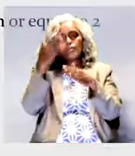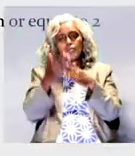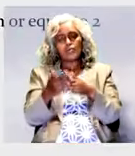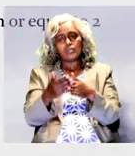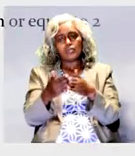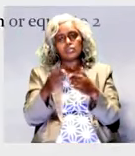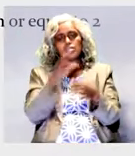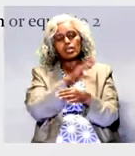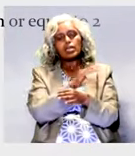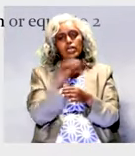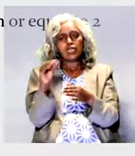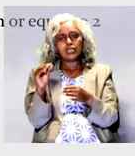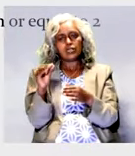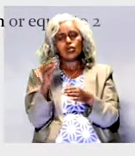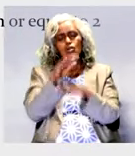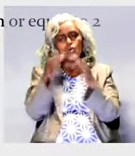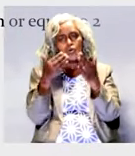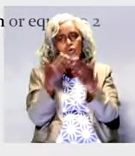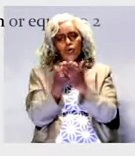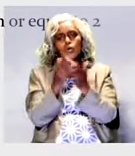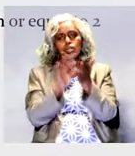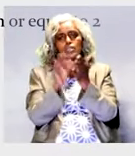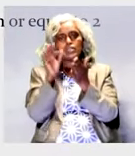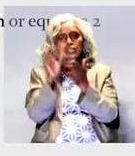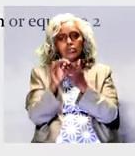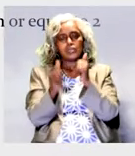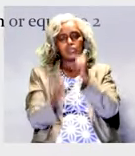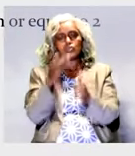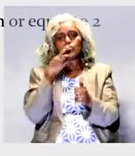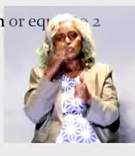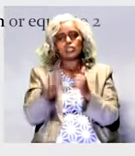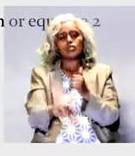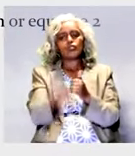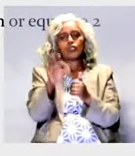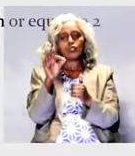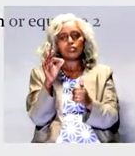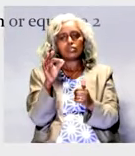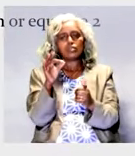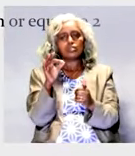bounds, and all numbers which are found